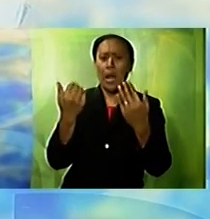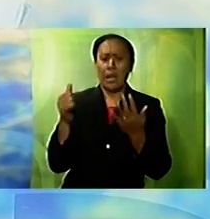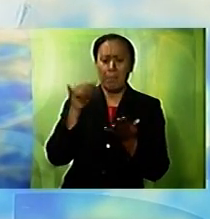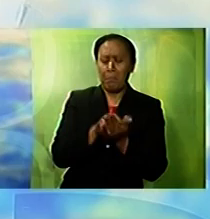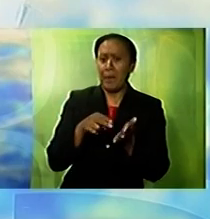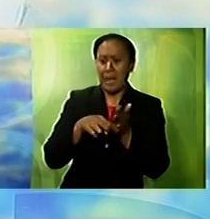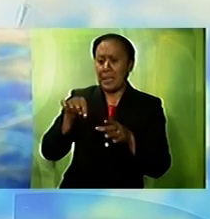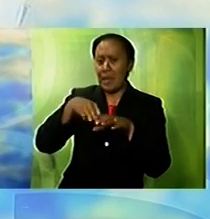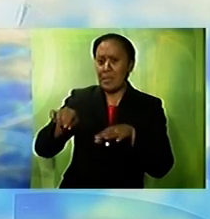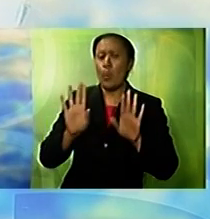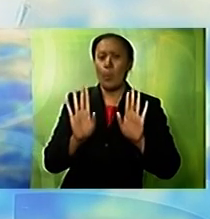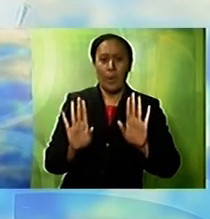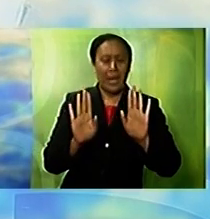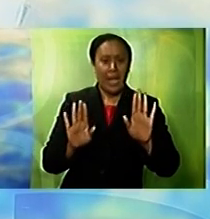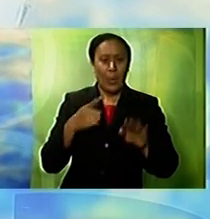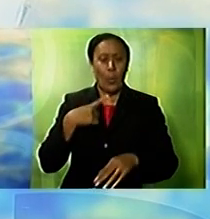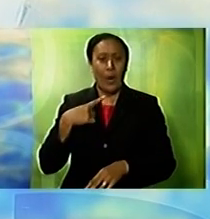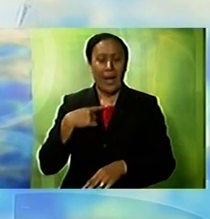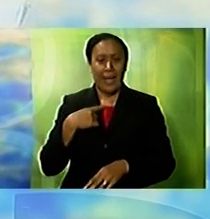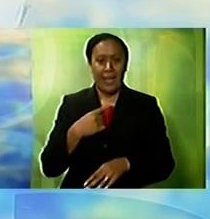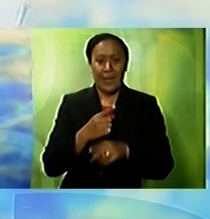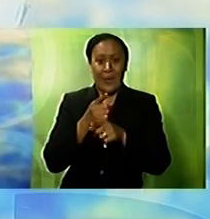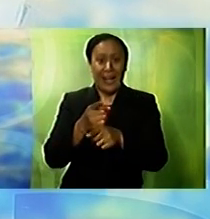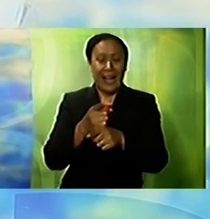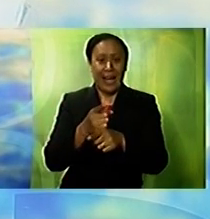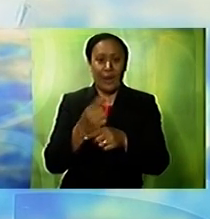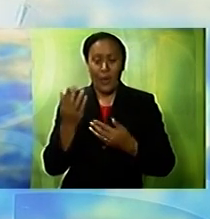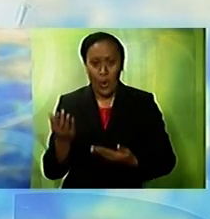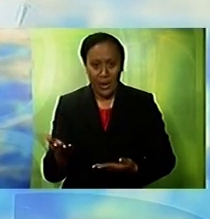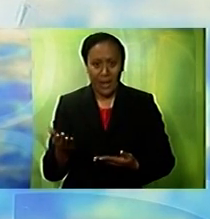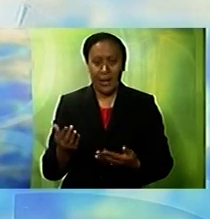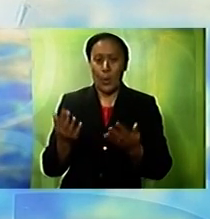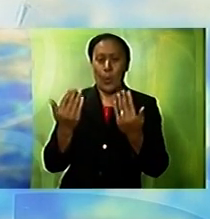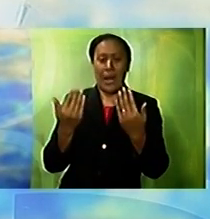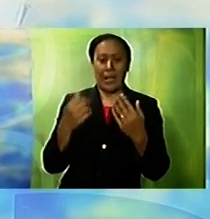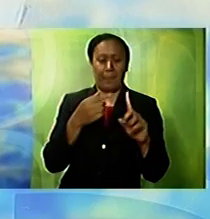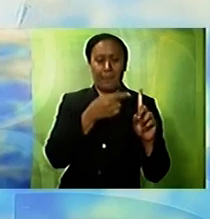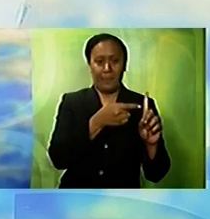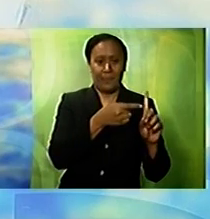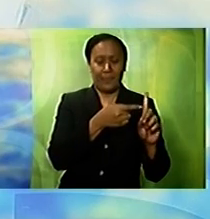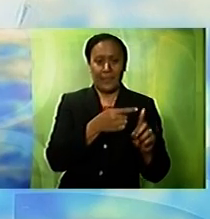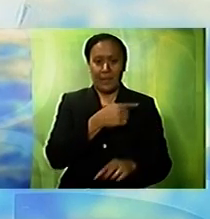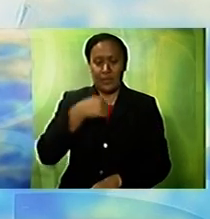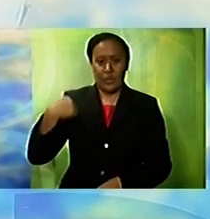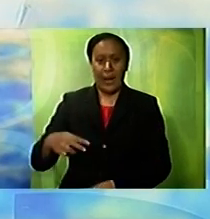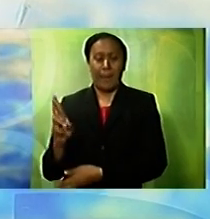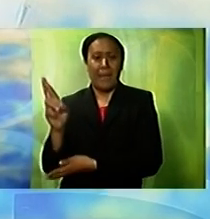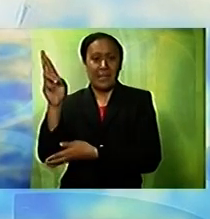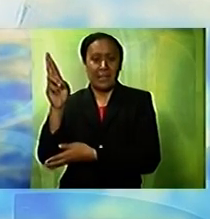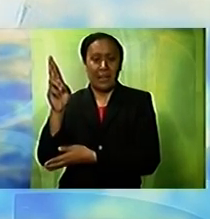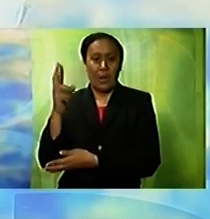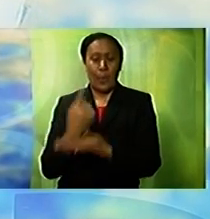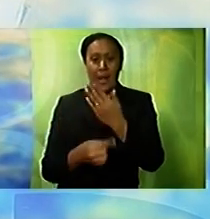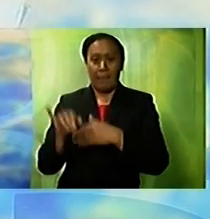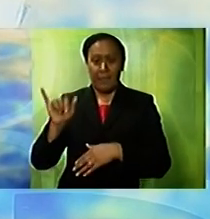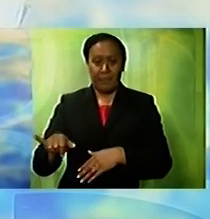later inspected the Guard of Honor by the Fiji military forces. The delegation then departed for Sofitel and Denarau, where he was